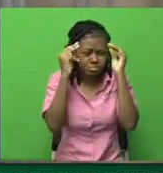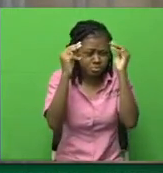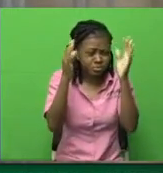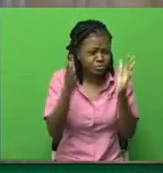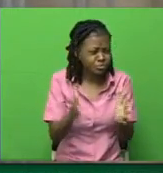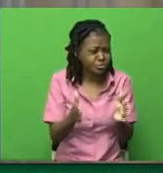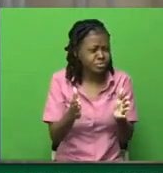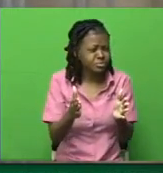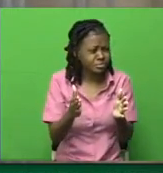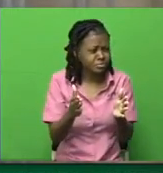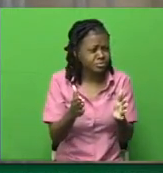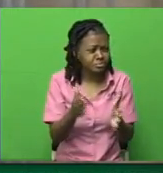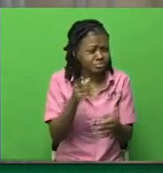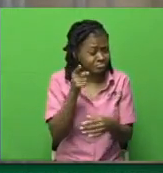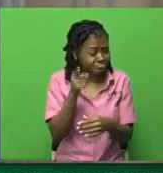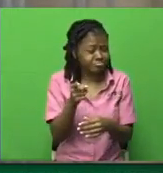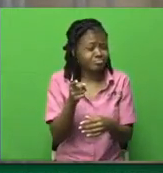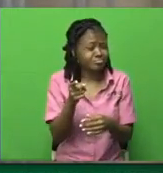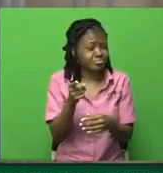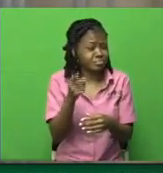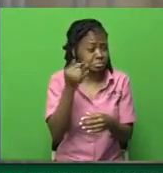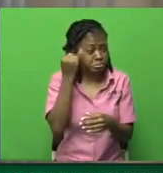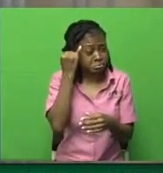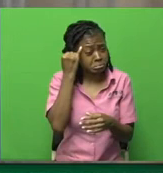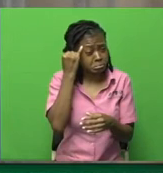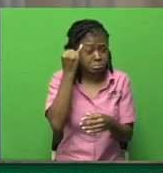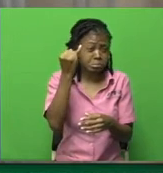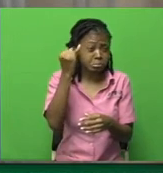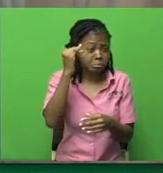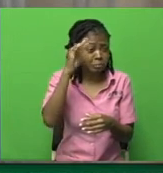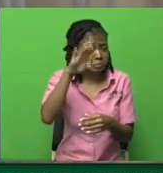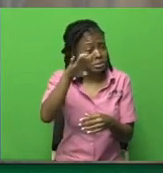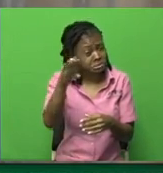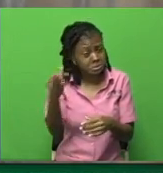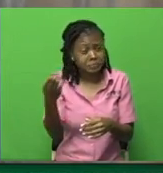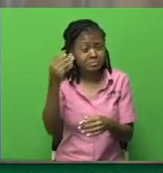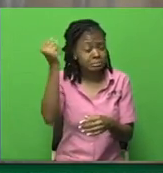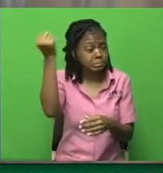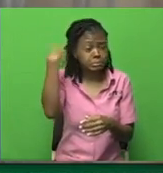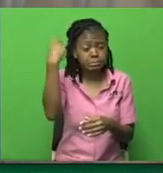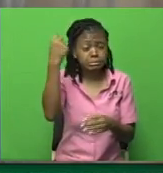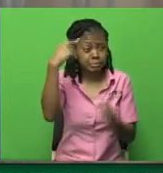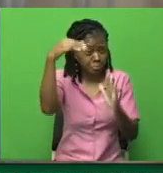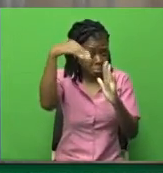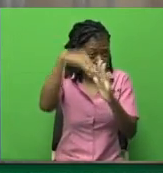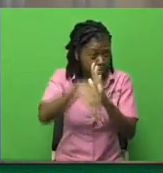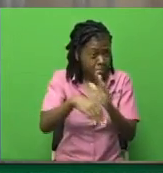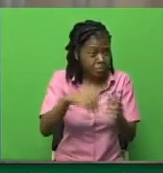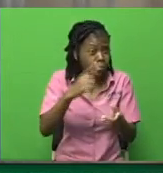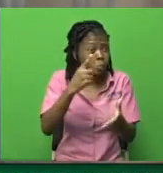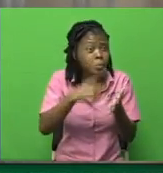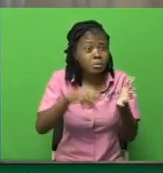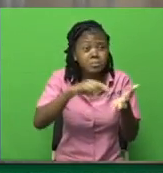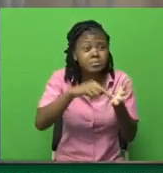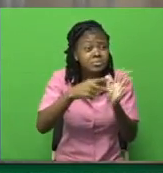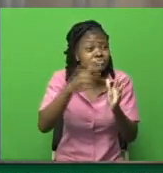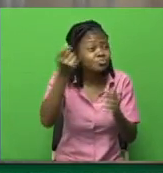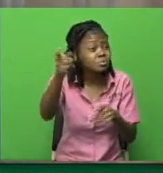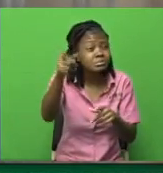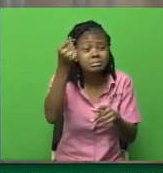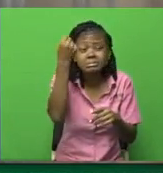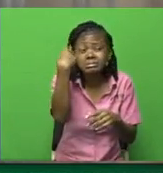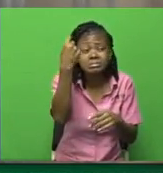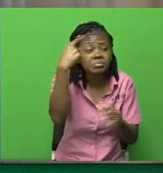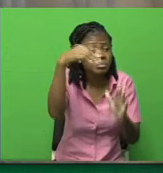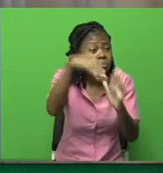different concept or understanding of what is downward and what is upward don't worry